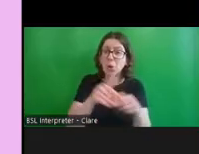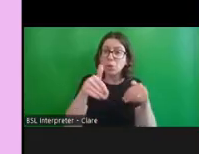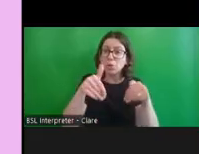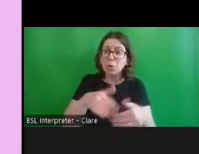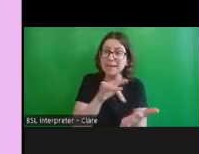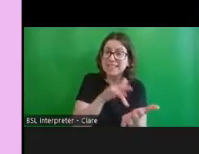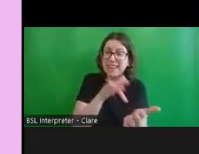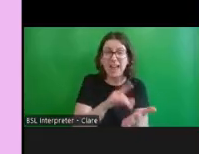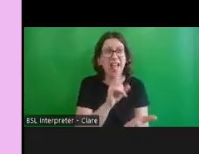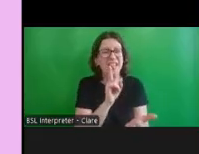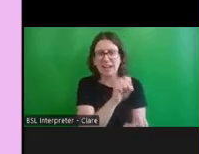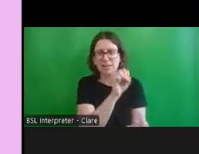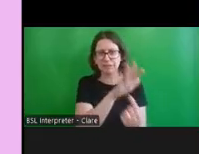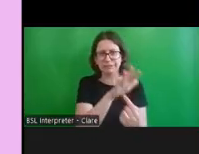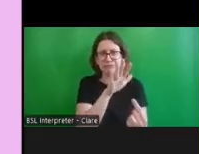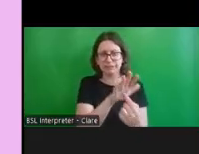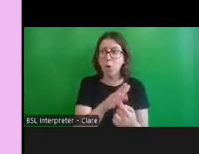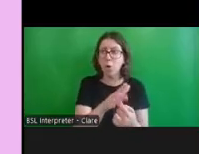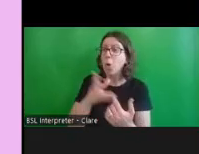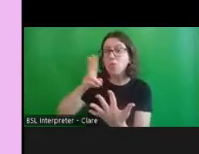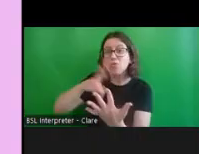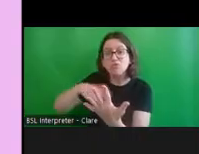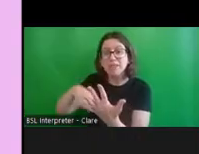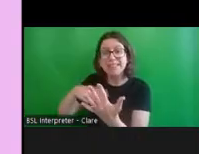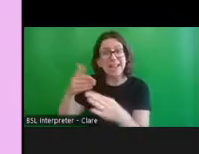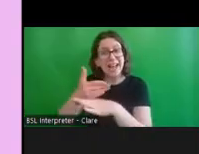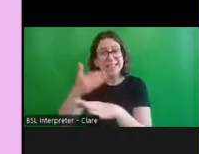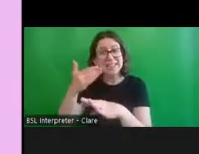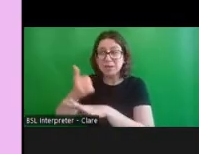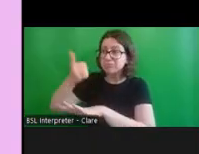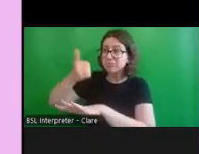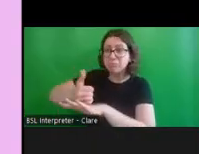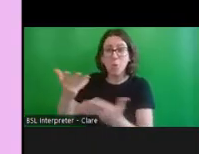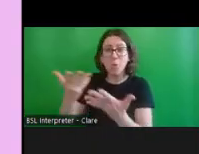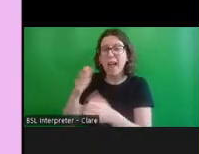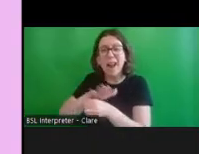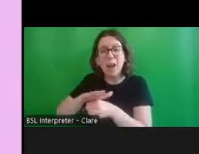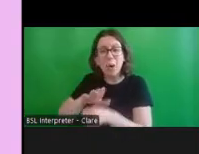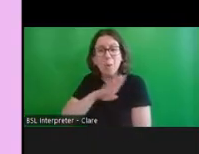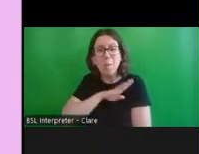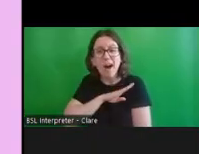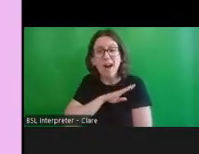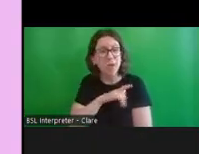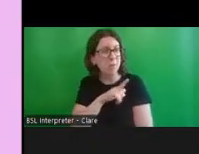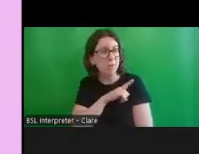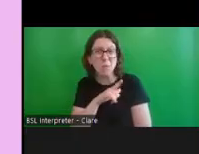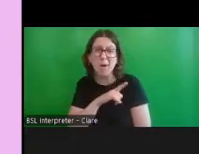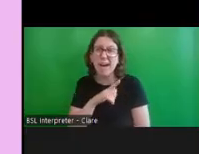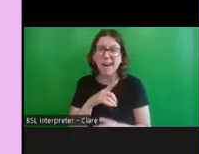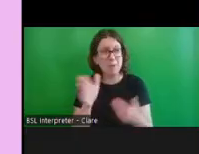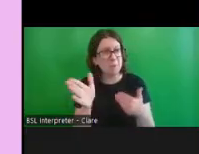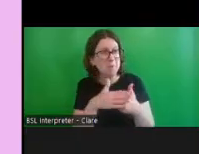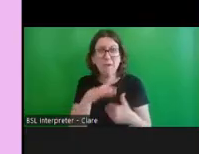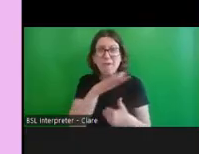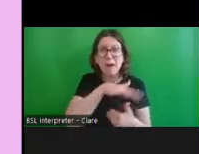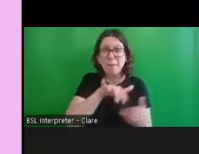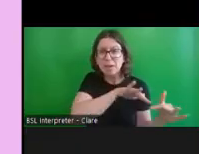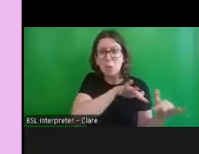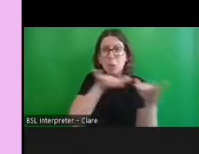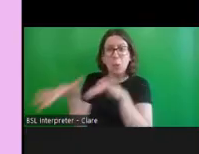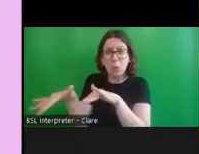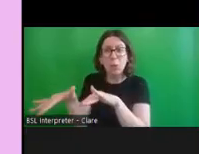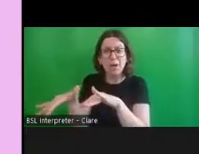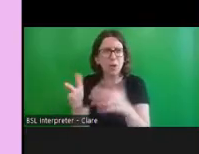A reading activity in a park where families are spending time is far more meaningful than putting it into a classroom. So